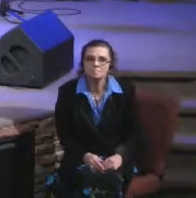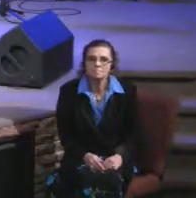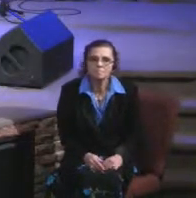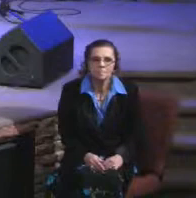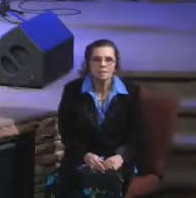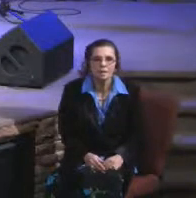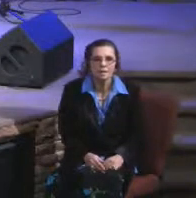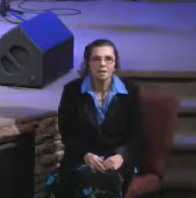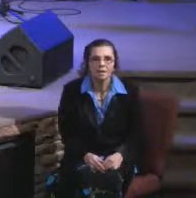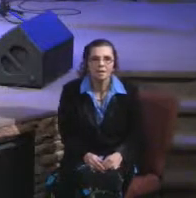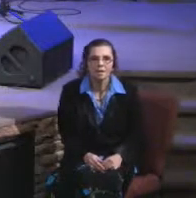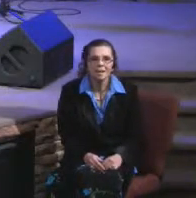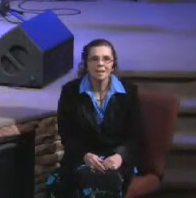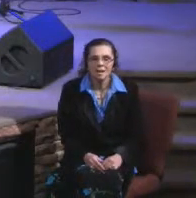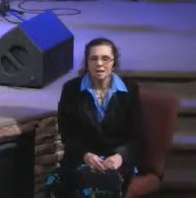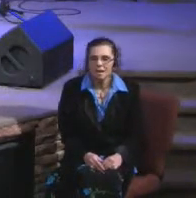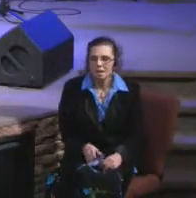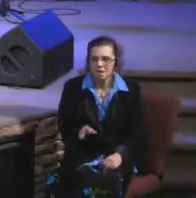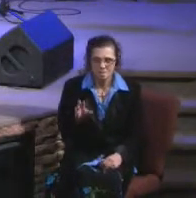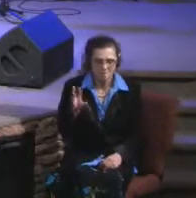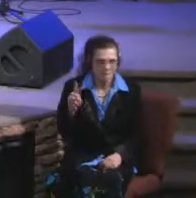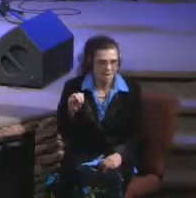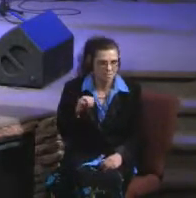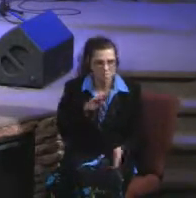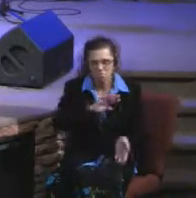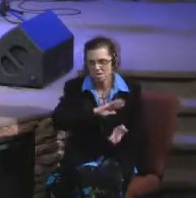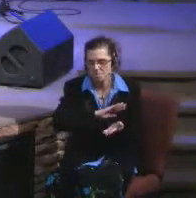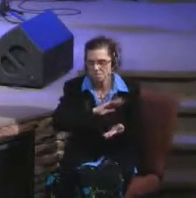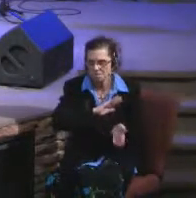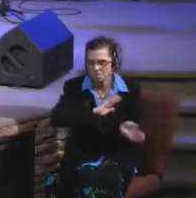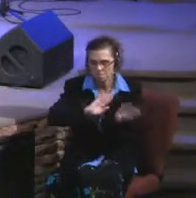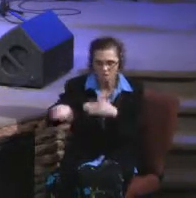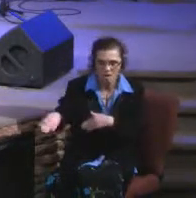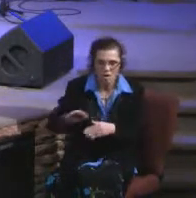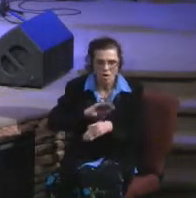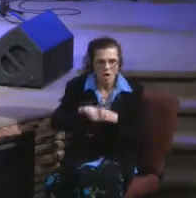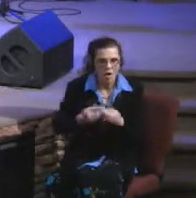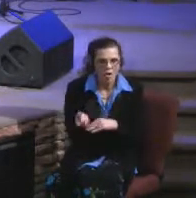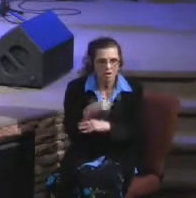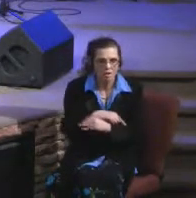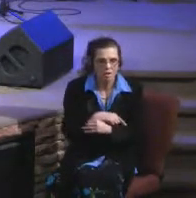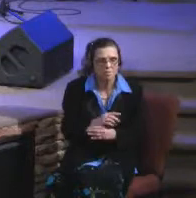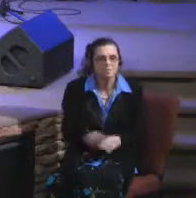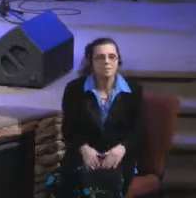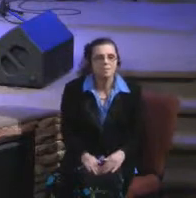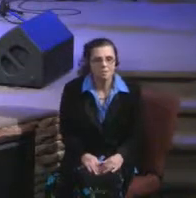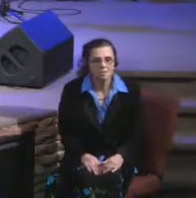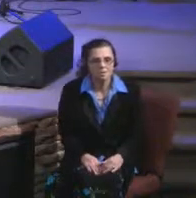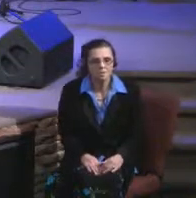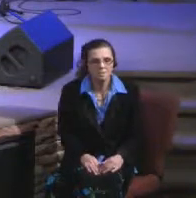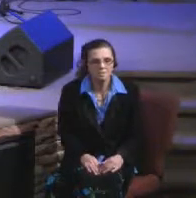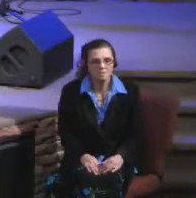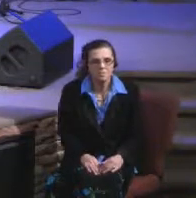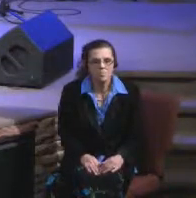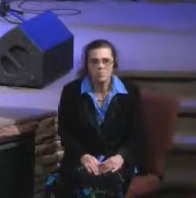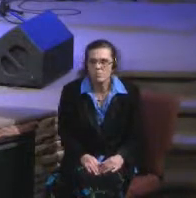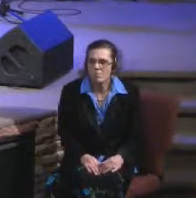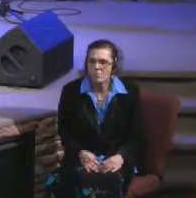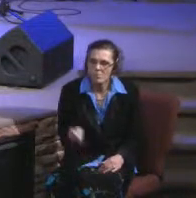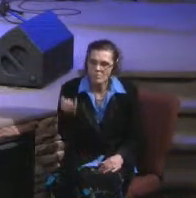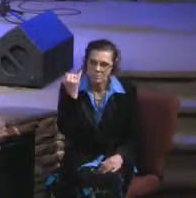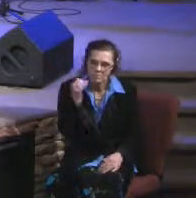Brother Mike told me he was going to be out all day today. I was initially going to just speak tonight, and then he was going to be out. So he